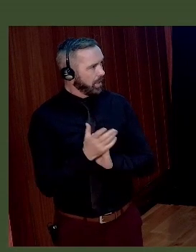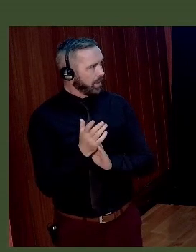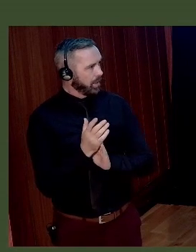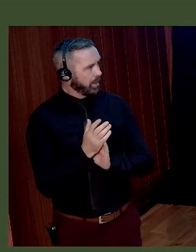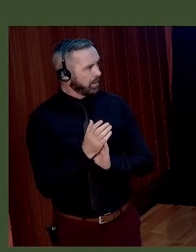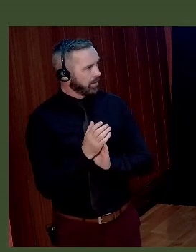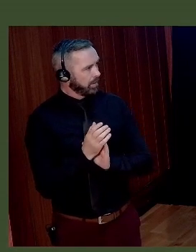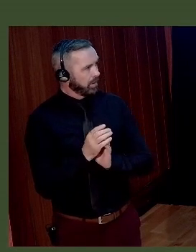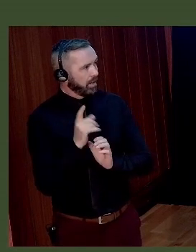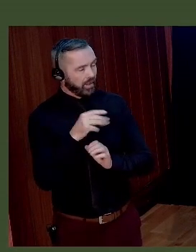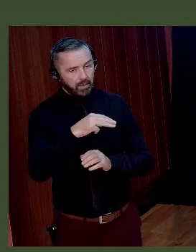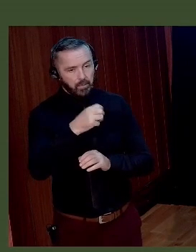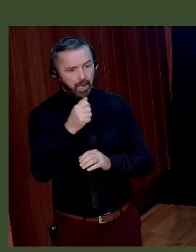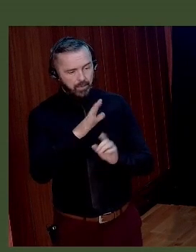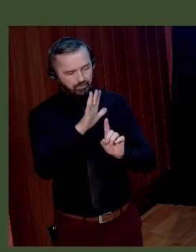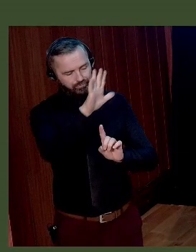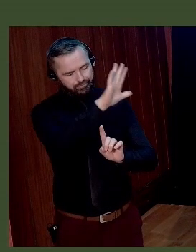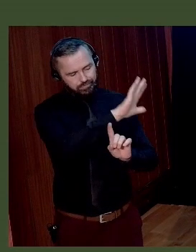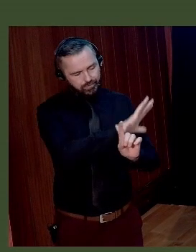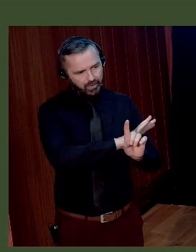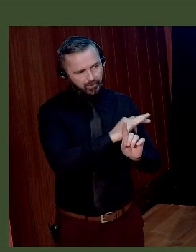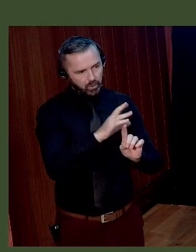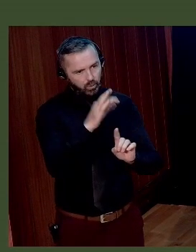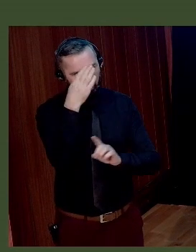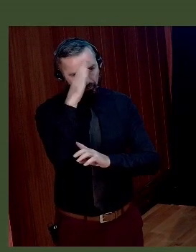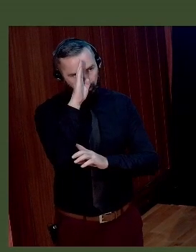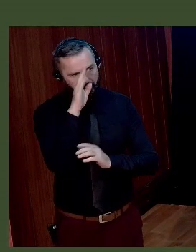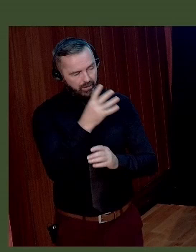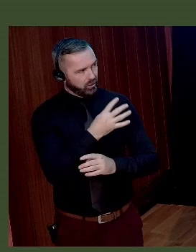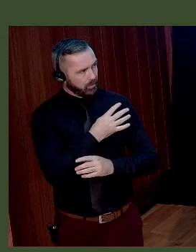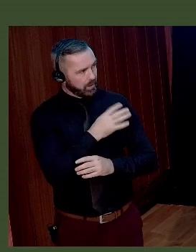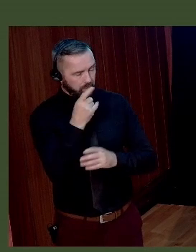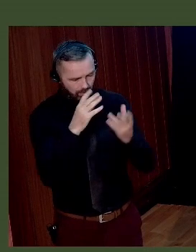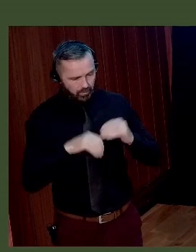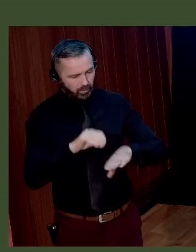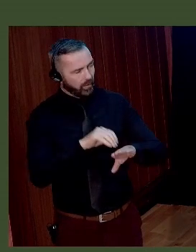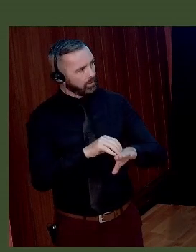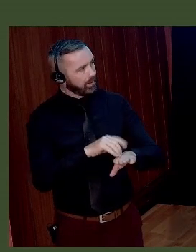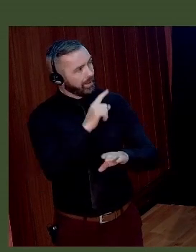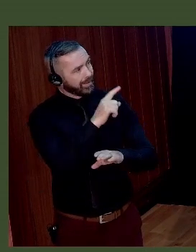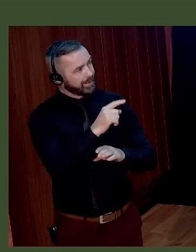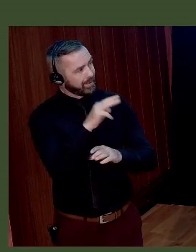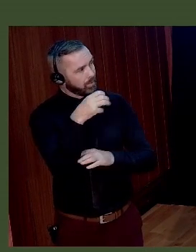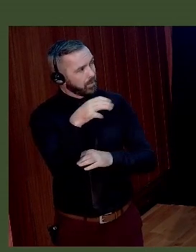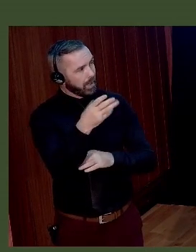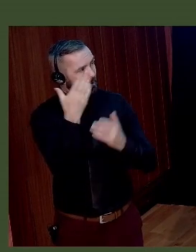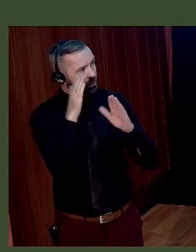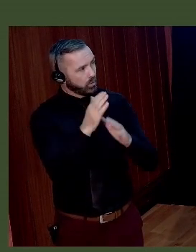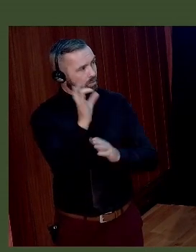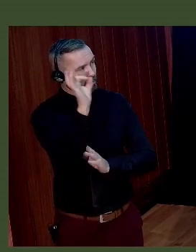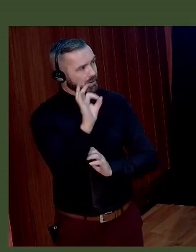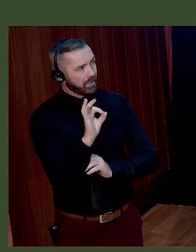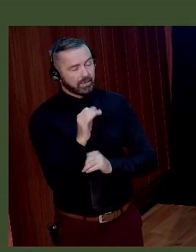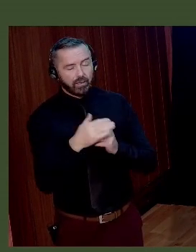That's a read from a map from the Gaeltacht Commission. But I'll move on. This map shows a